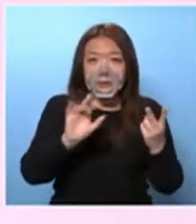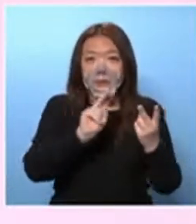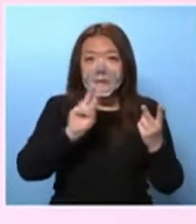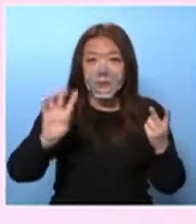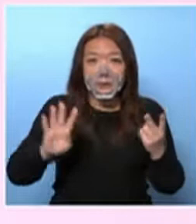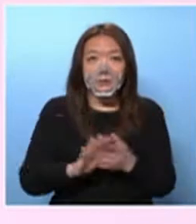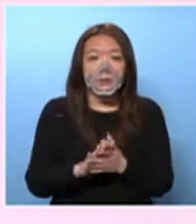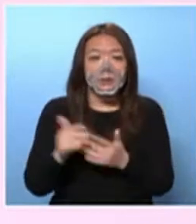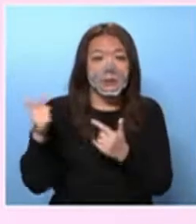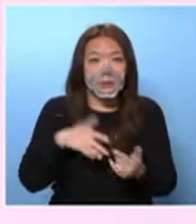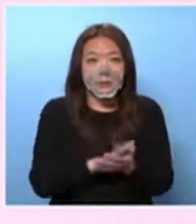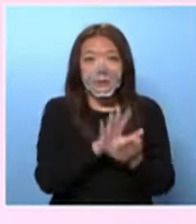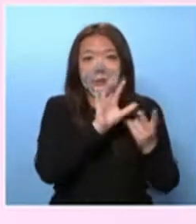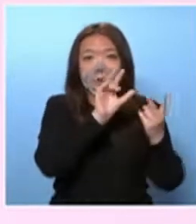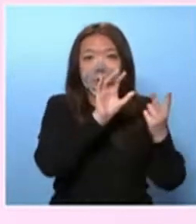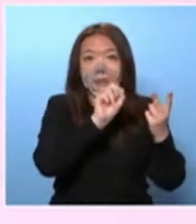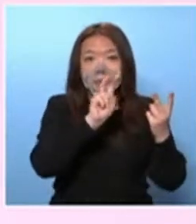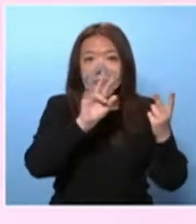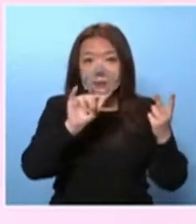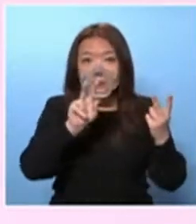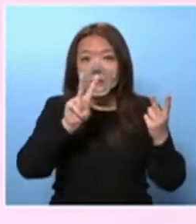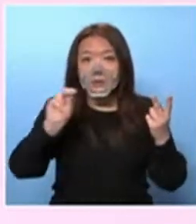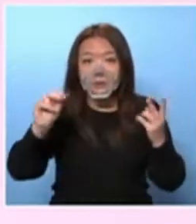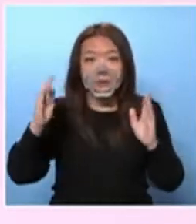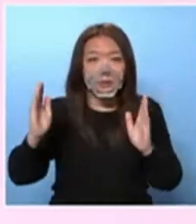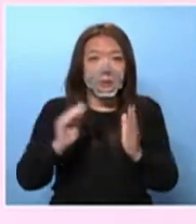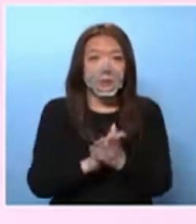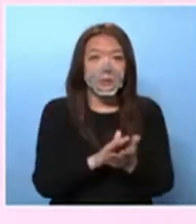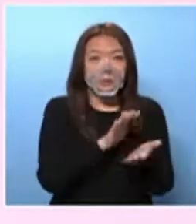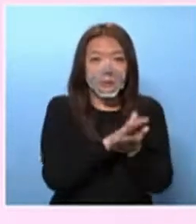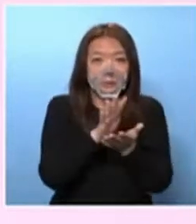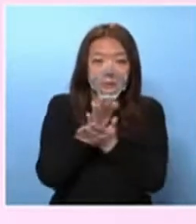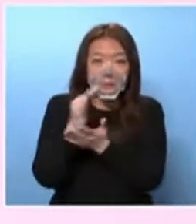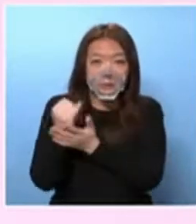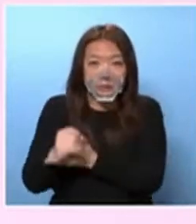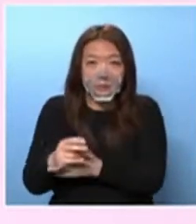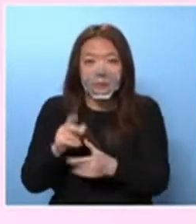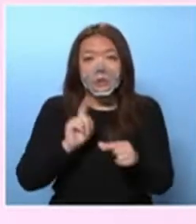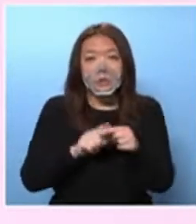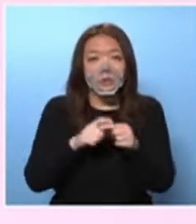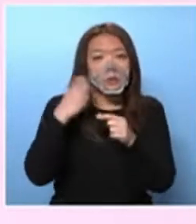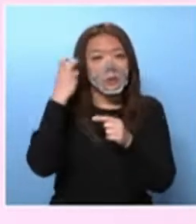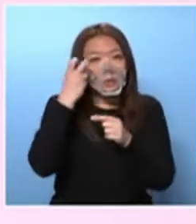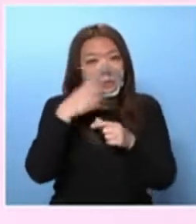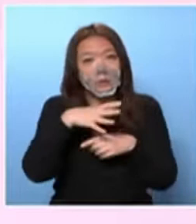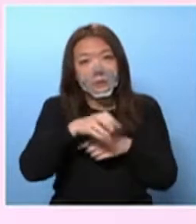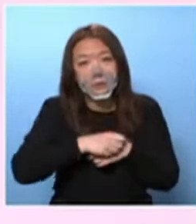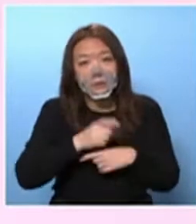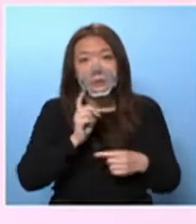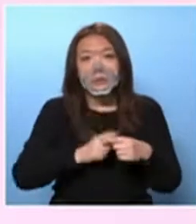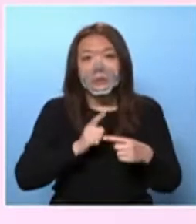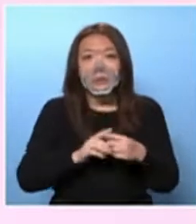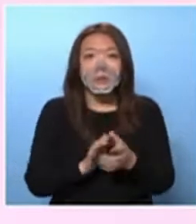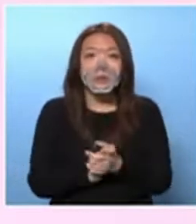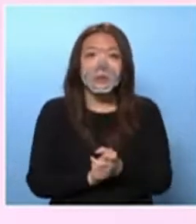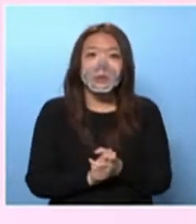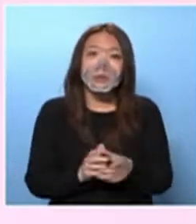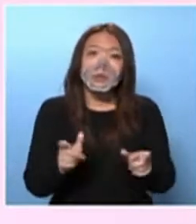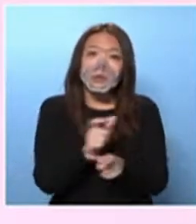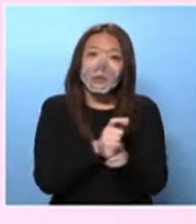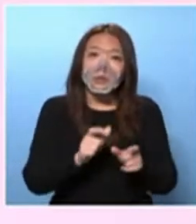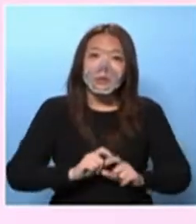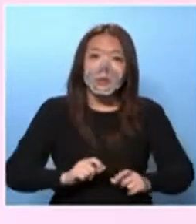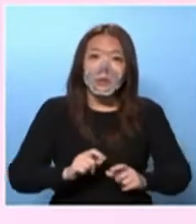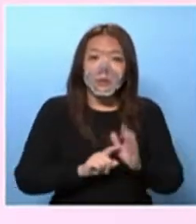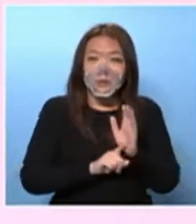government. From 2023 to 24 to 2026 to 27, a real economic growth rate of 3% per